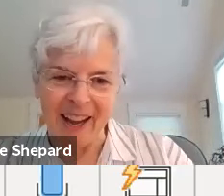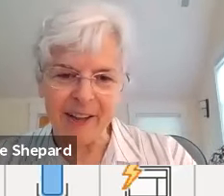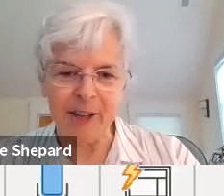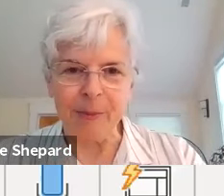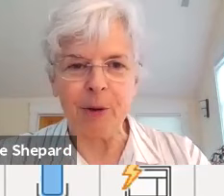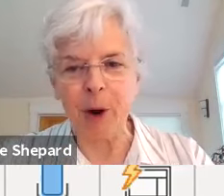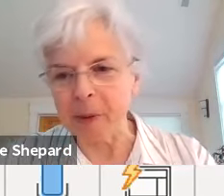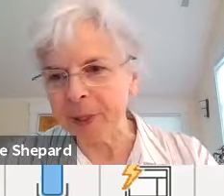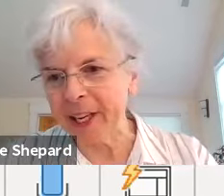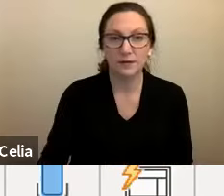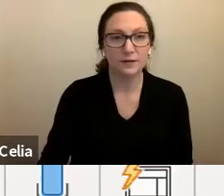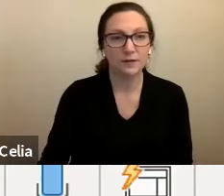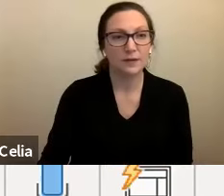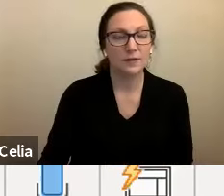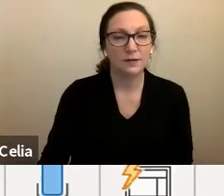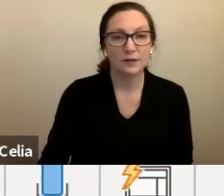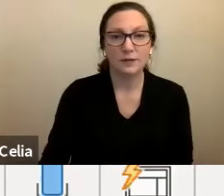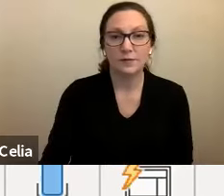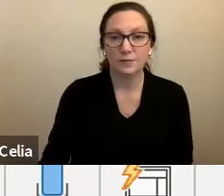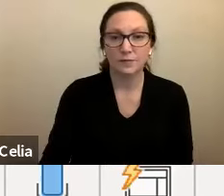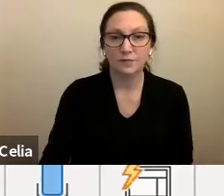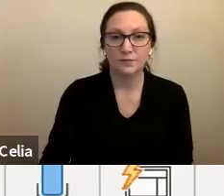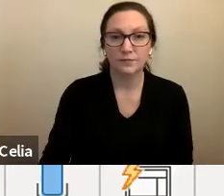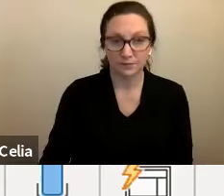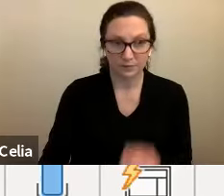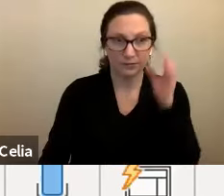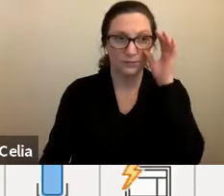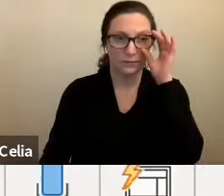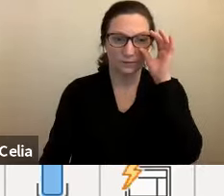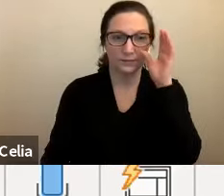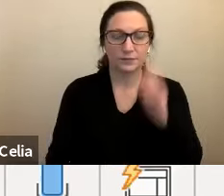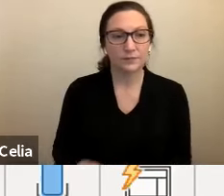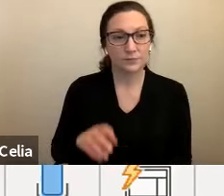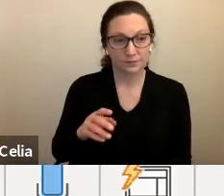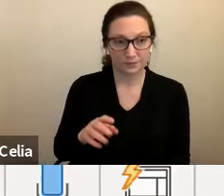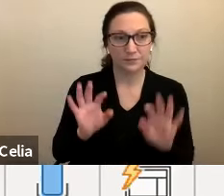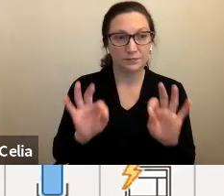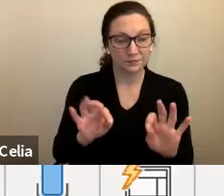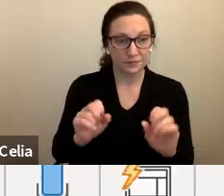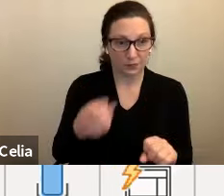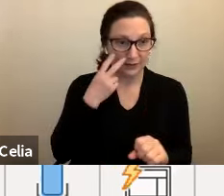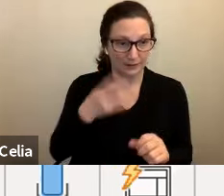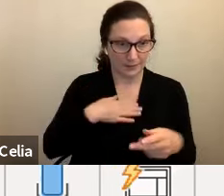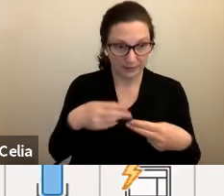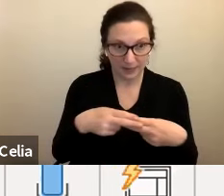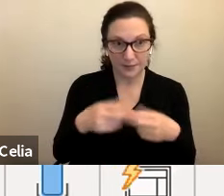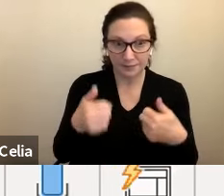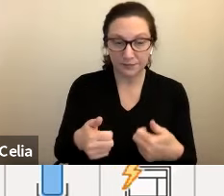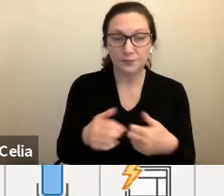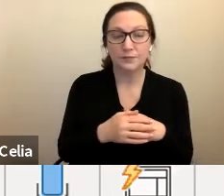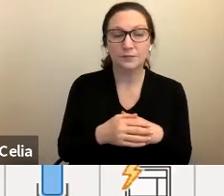And you probably know that, good, I got the thumbs up that you can see it.